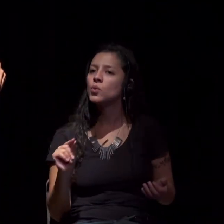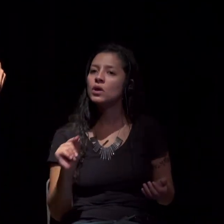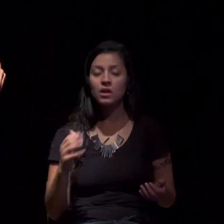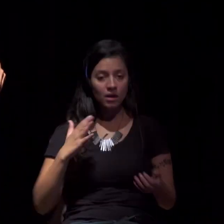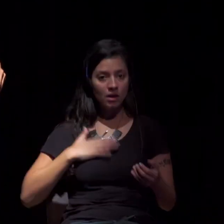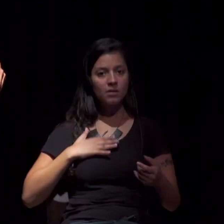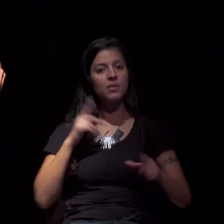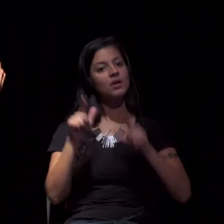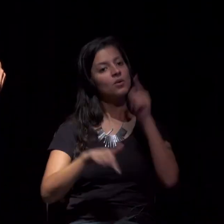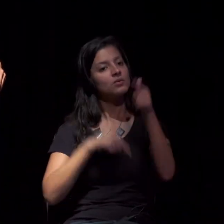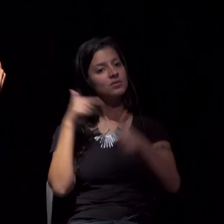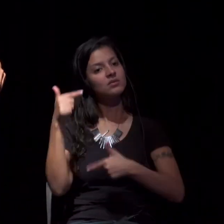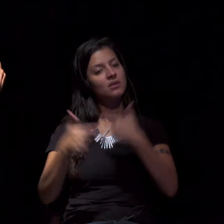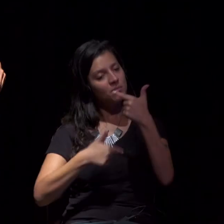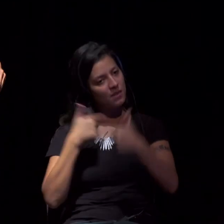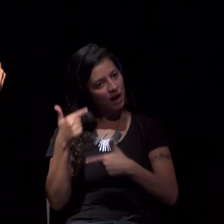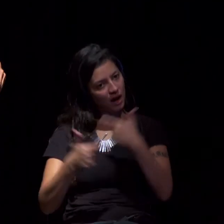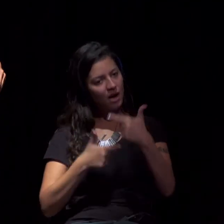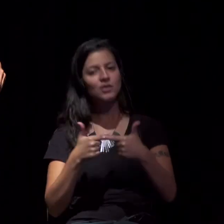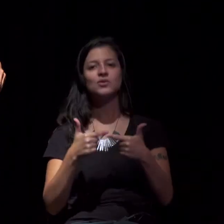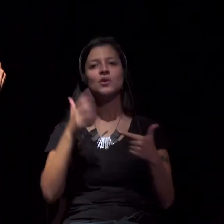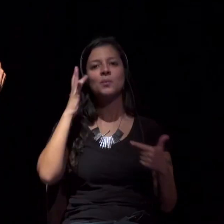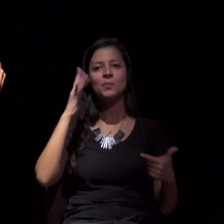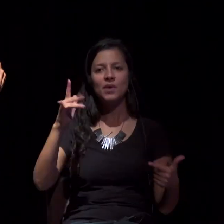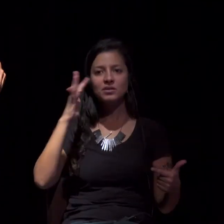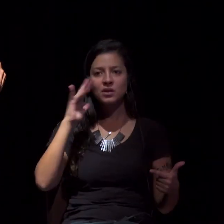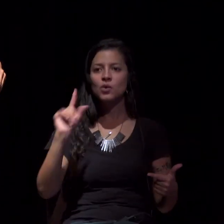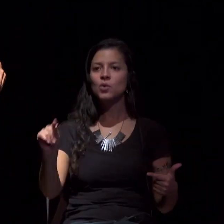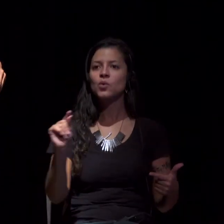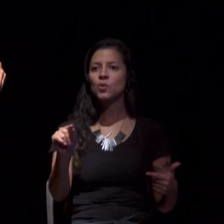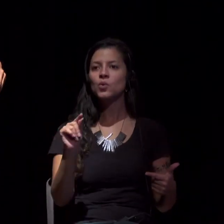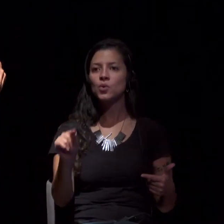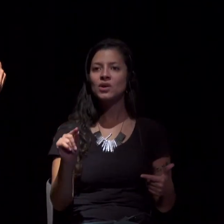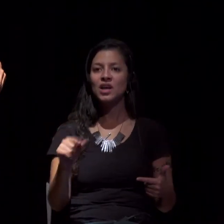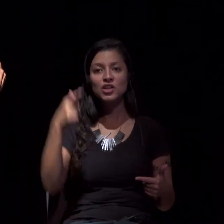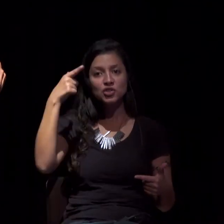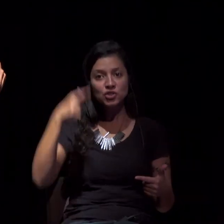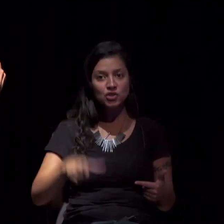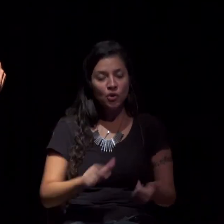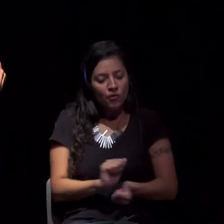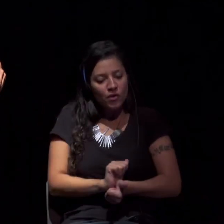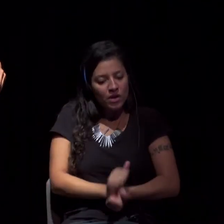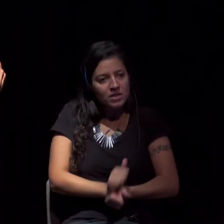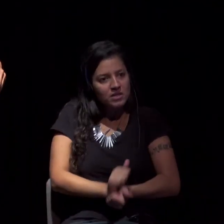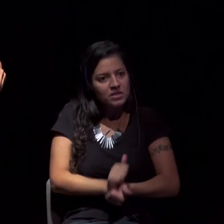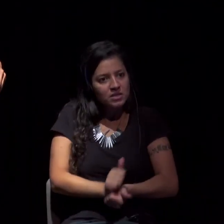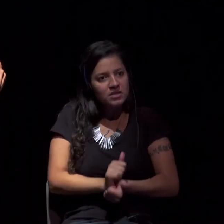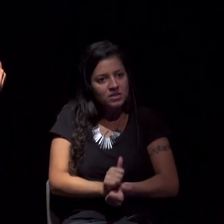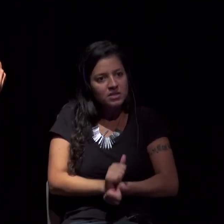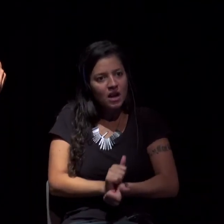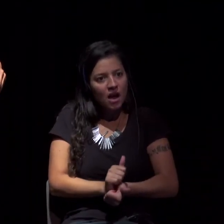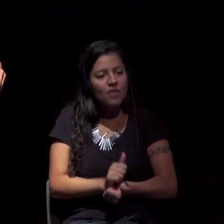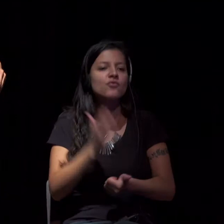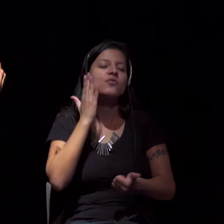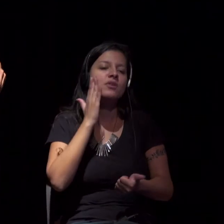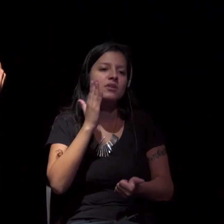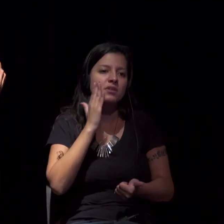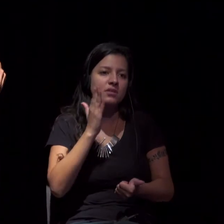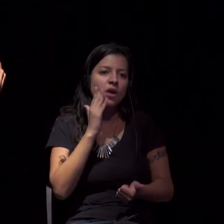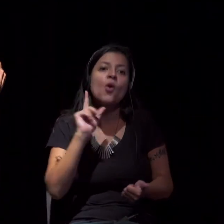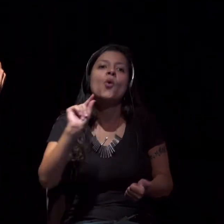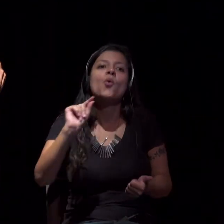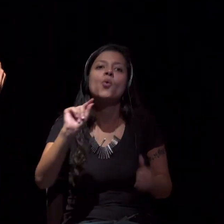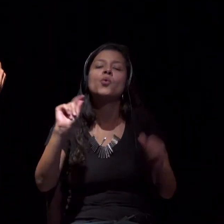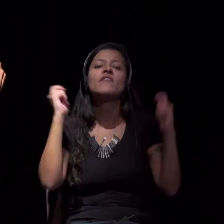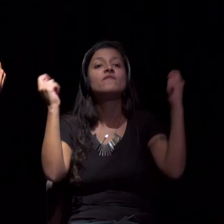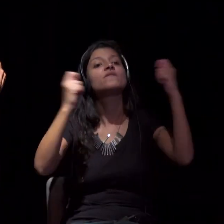to bring the body of the slave back into an understanding of what this particular festival, ritual,